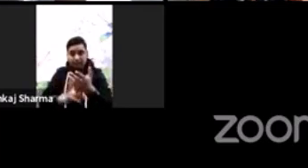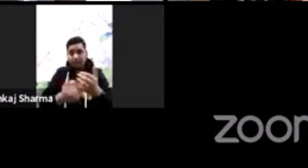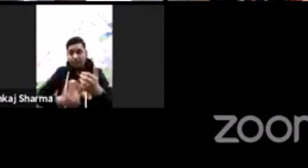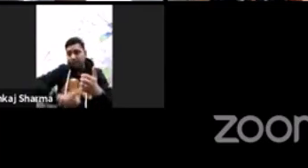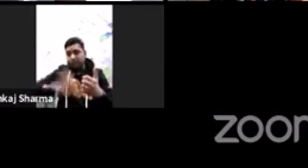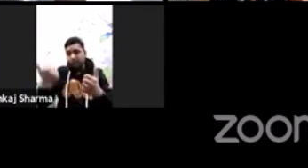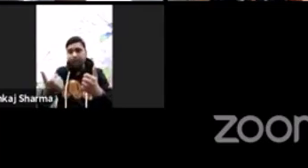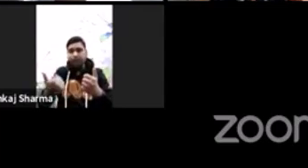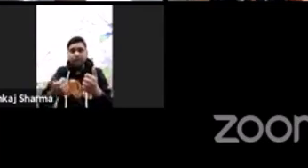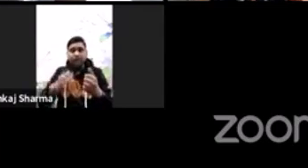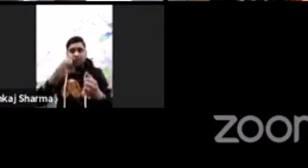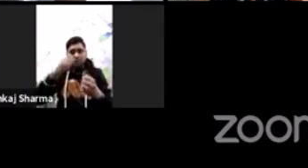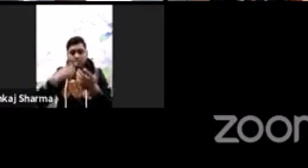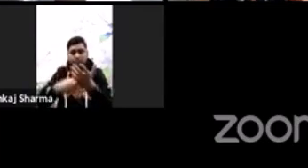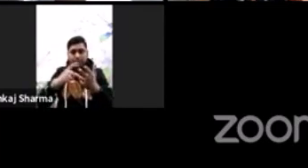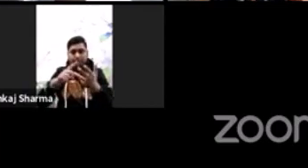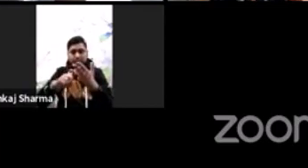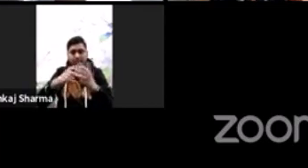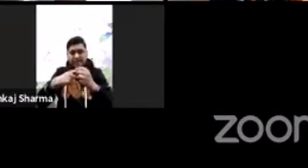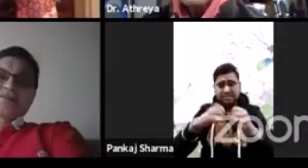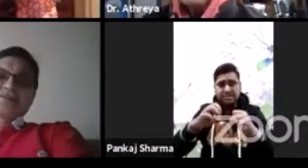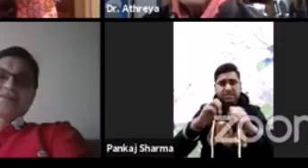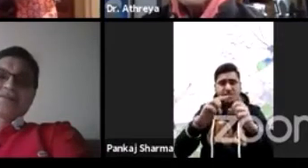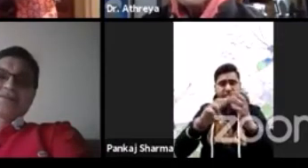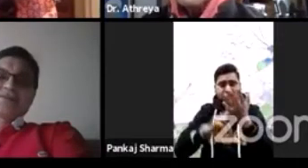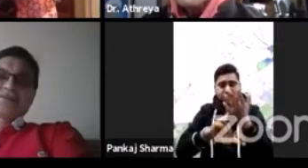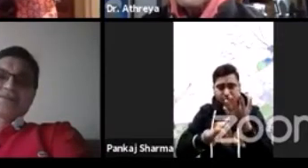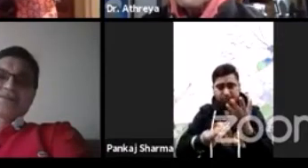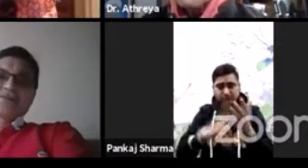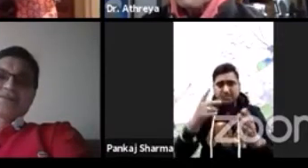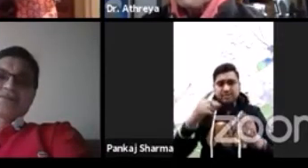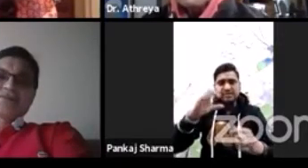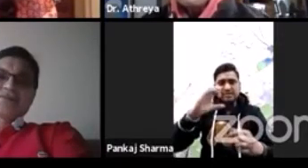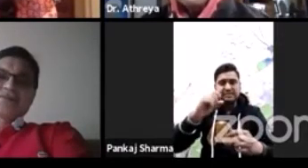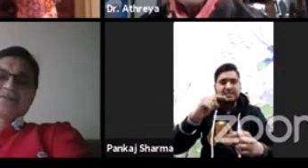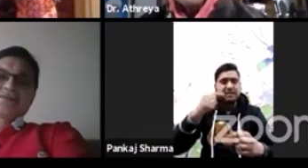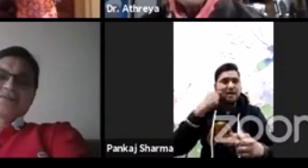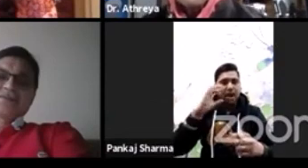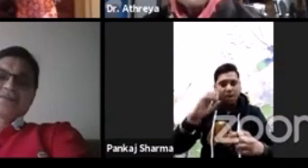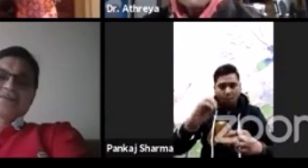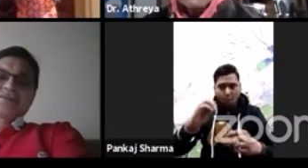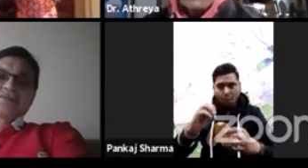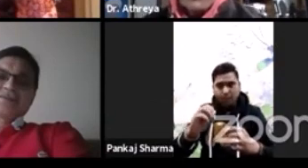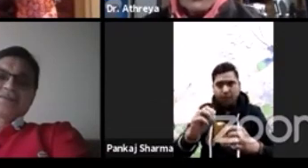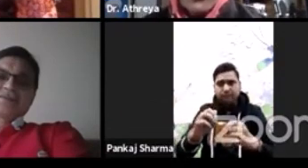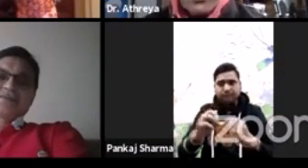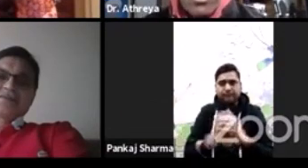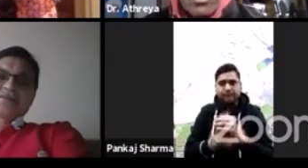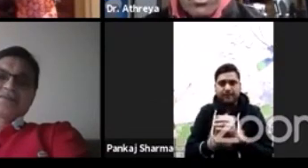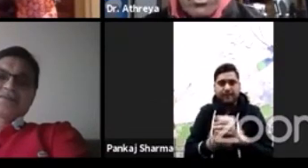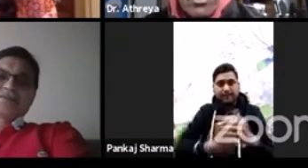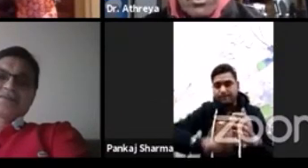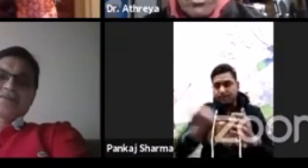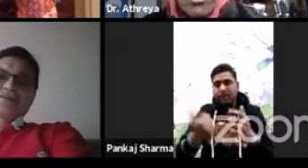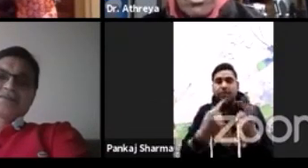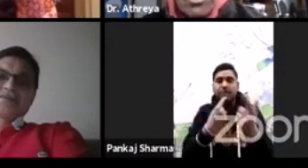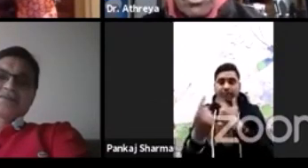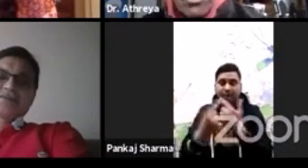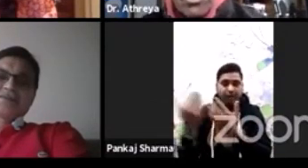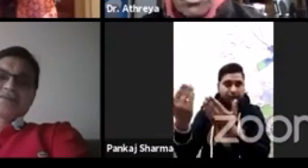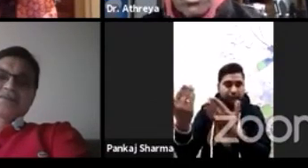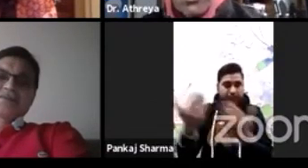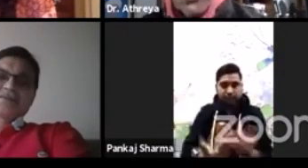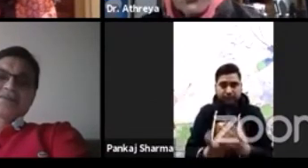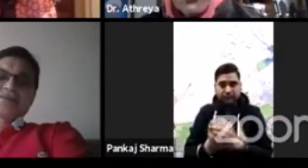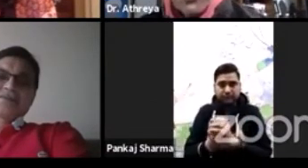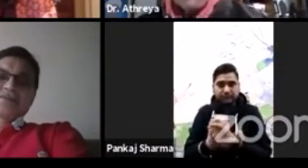operations of CIS Digital, CIS India. So he would take us to a vote of thanks as well as some way